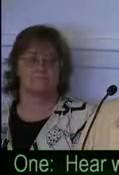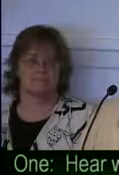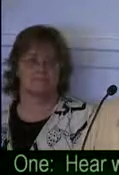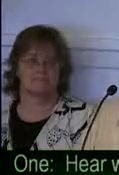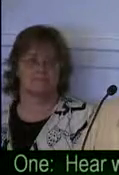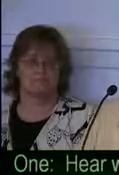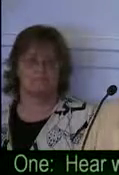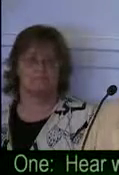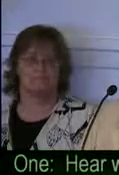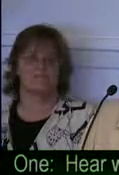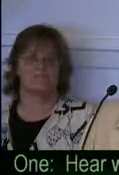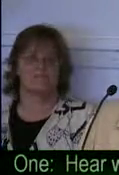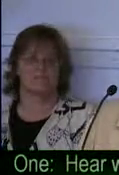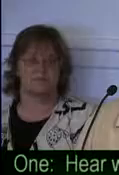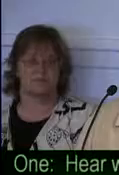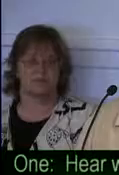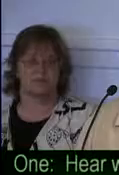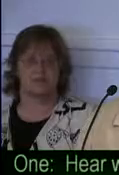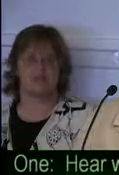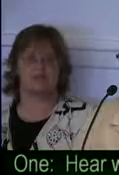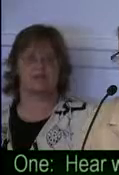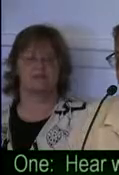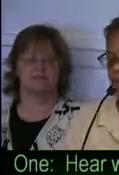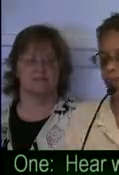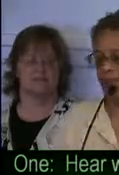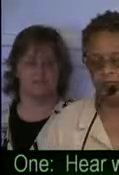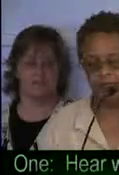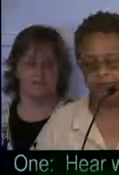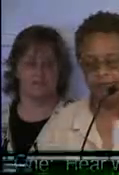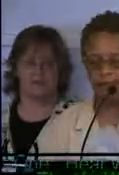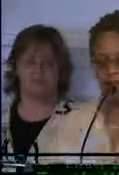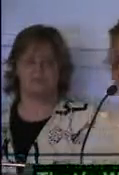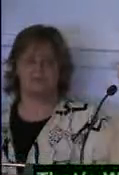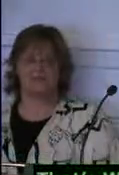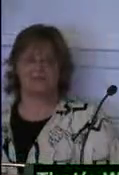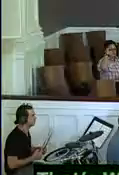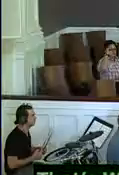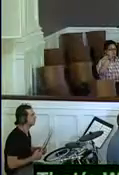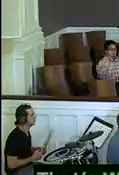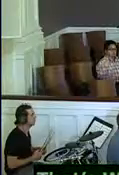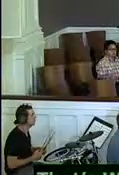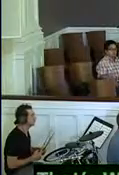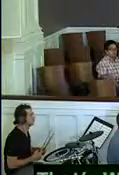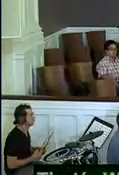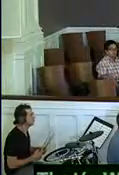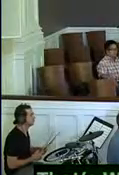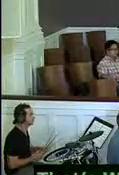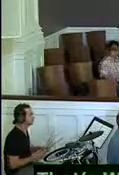Spirit says today. Thanks be to God. Amen.